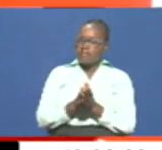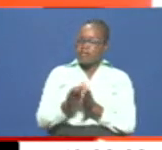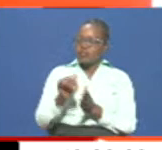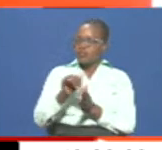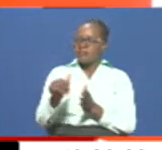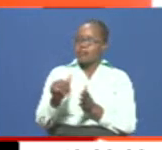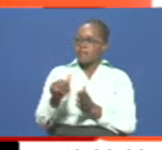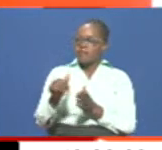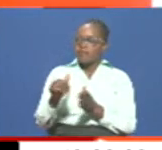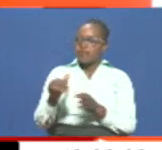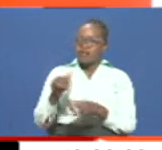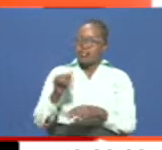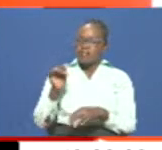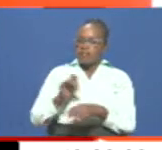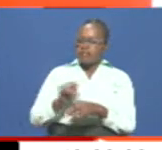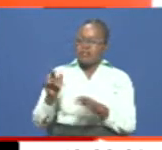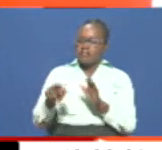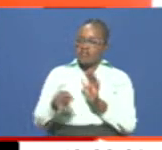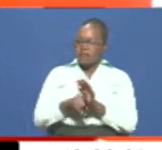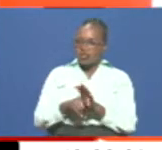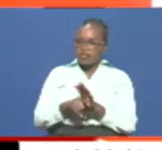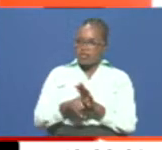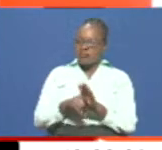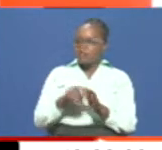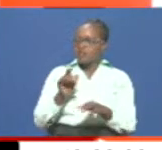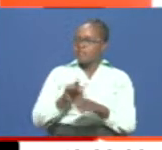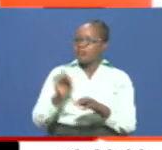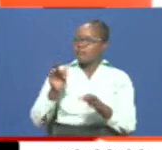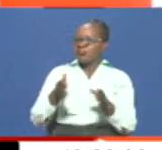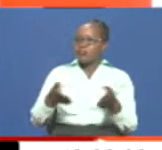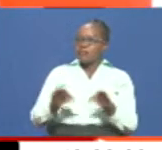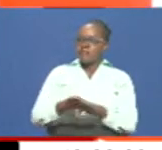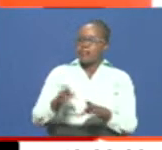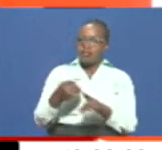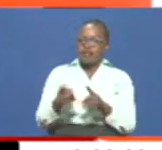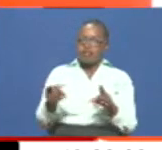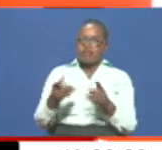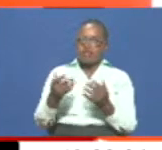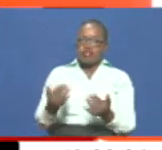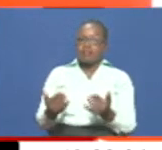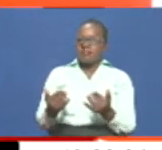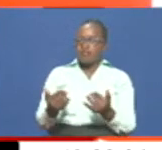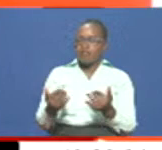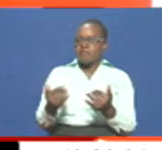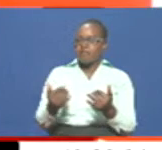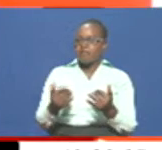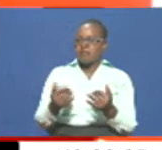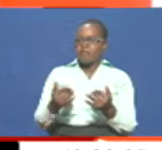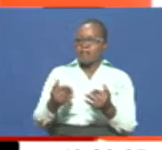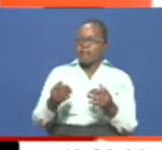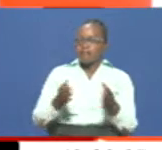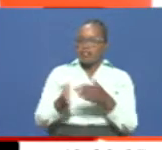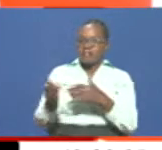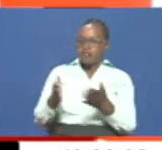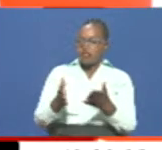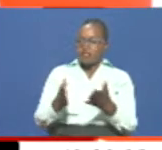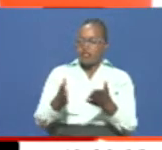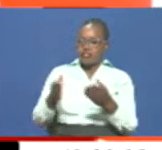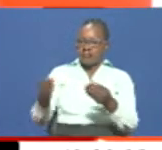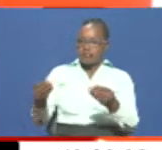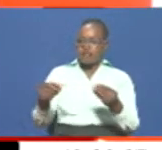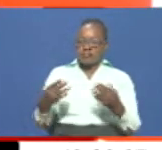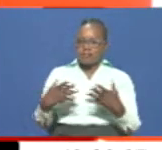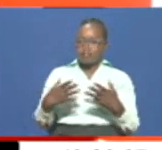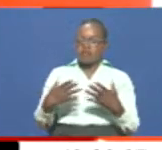affected by closure. But I think now that we have been given the green light, it's now time to relook